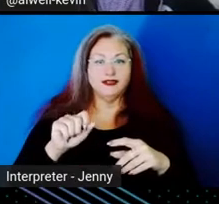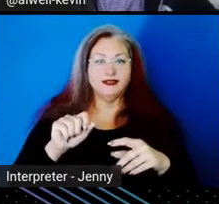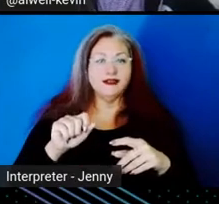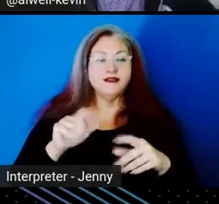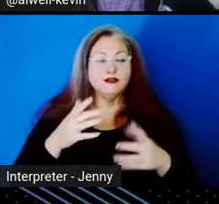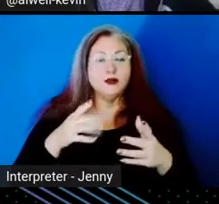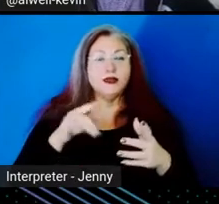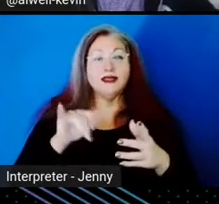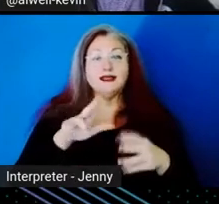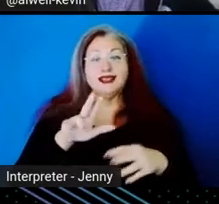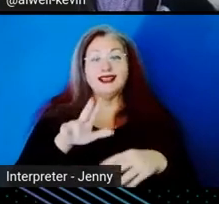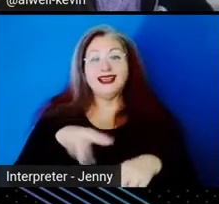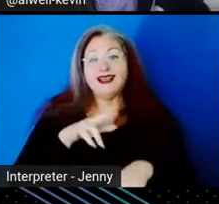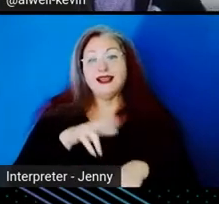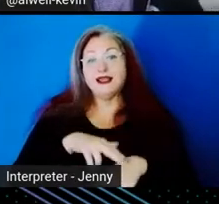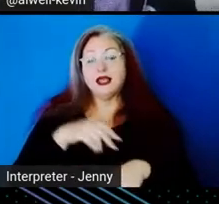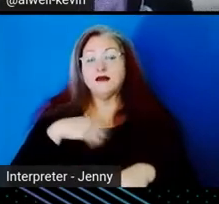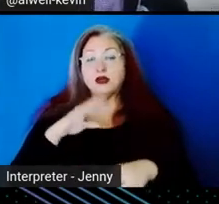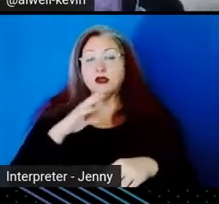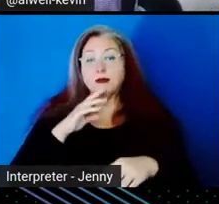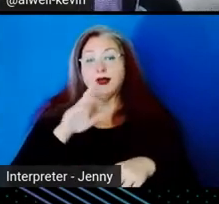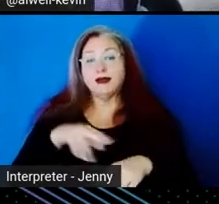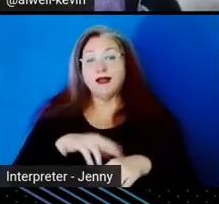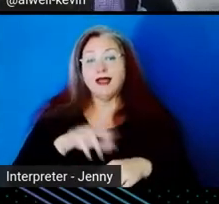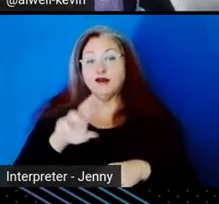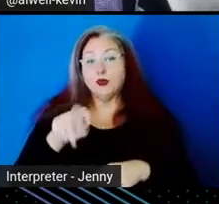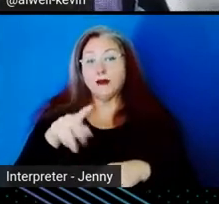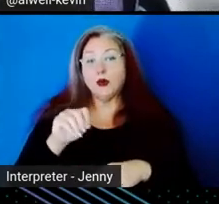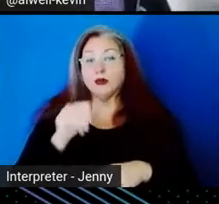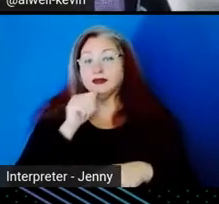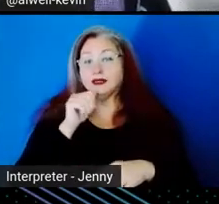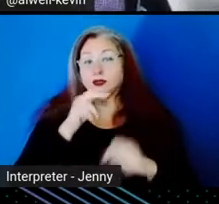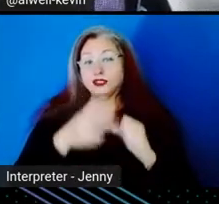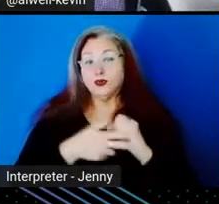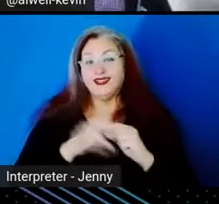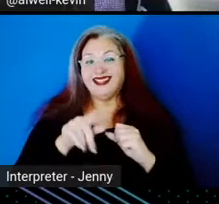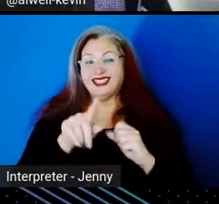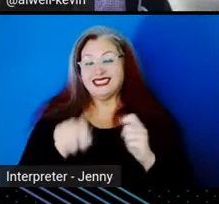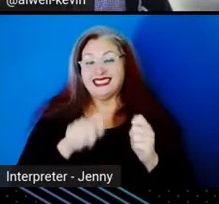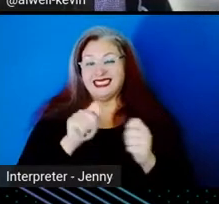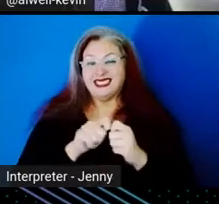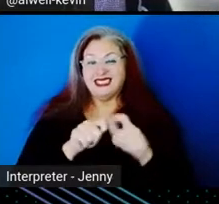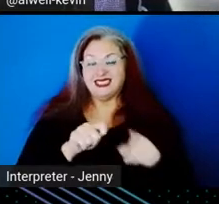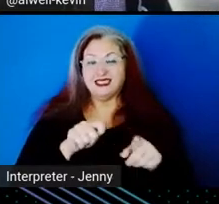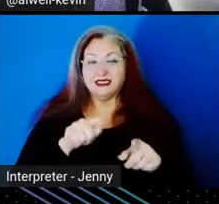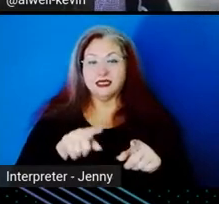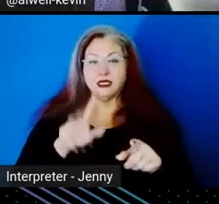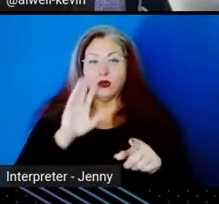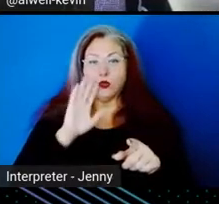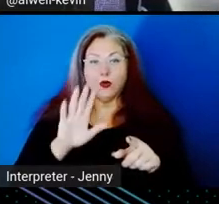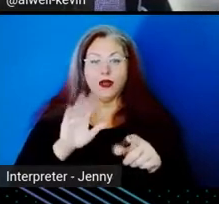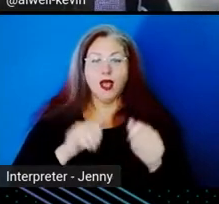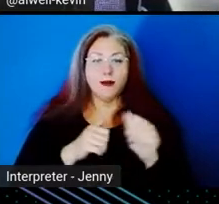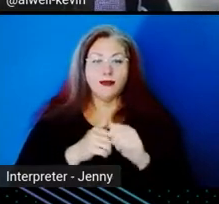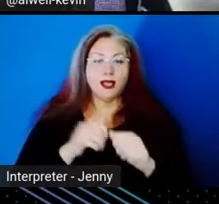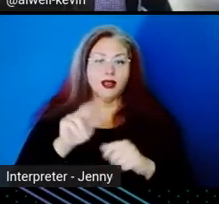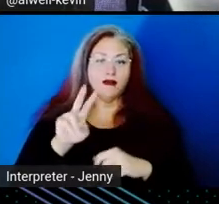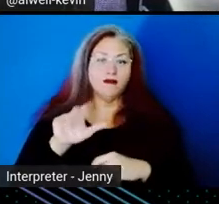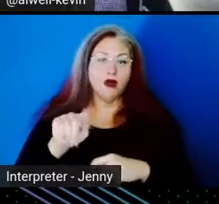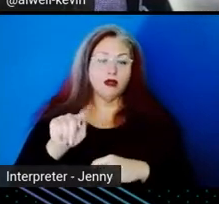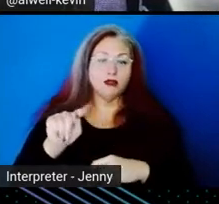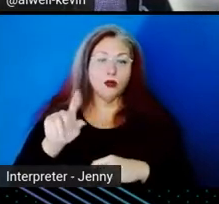So this is that native, I was talking about the native repo secret store. So this is exactly that. I'm going to update my Vault token so that